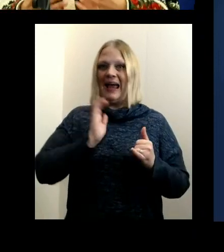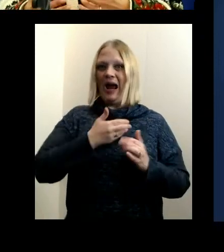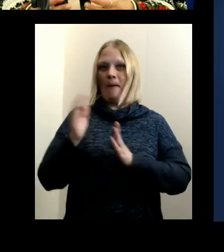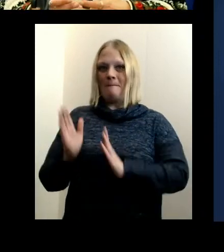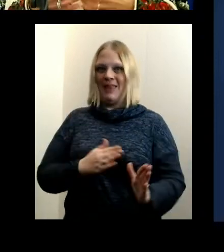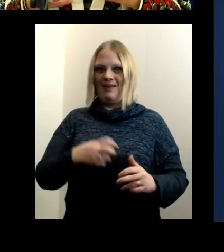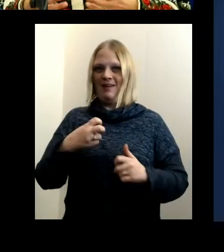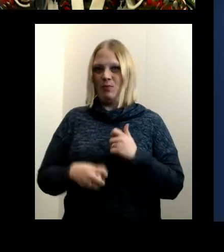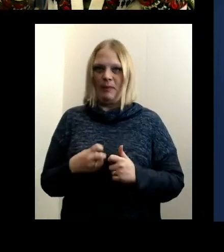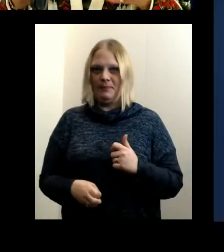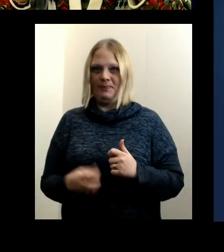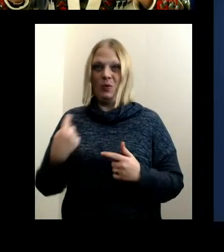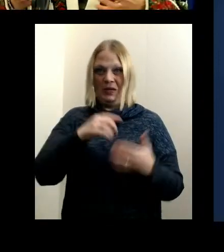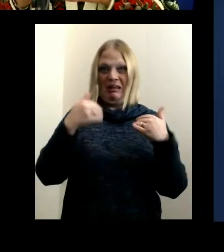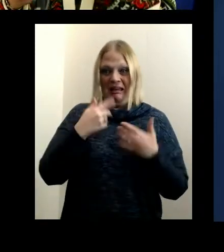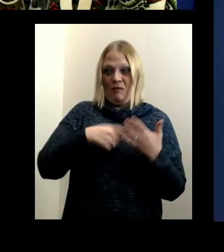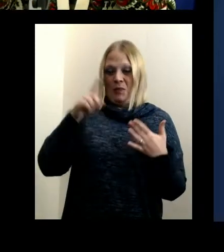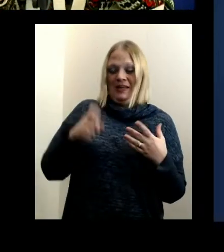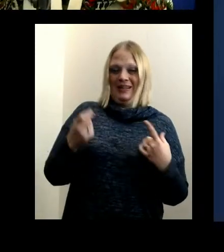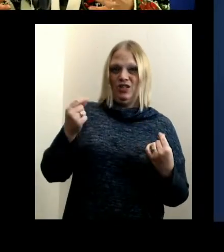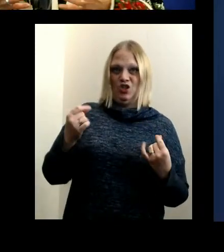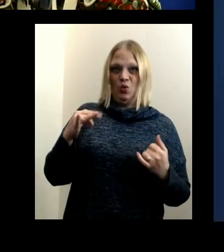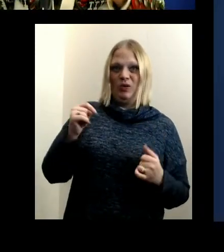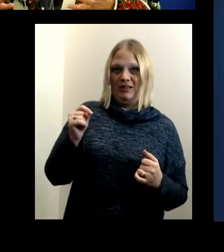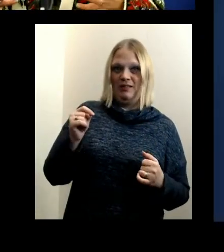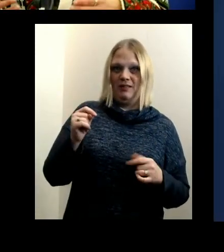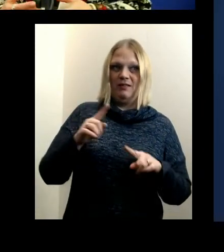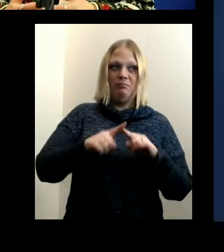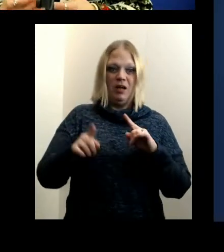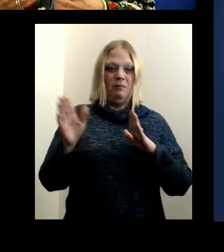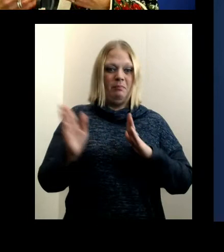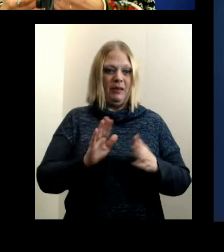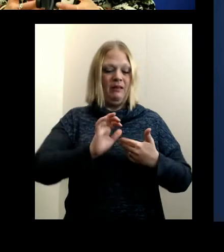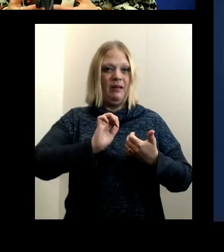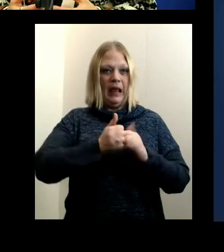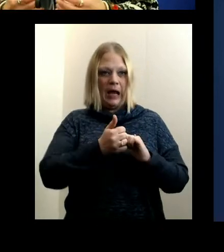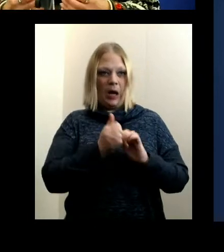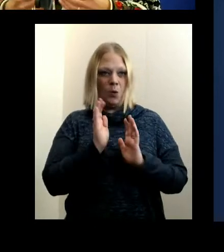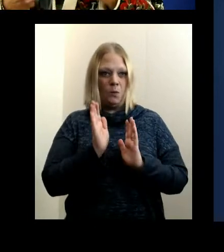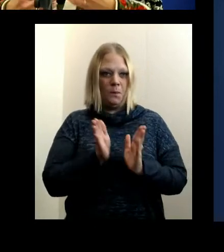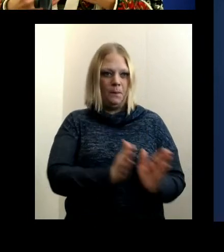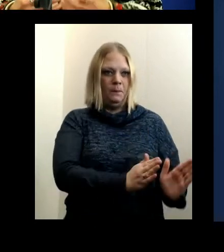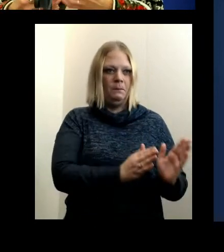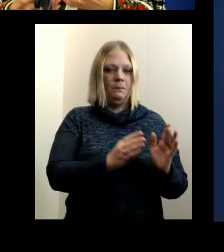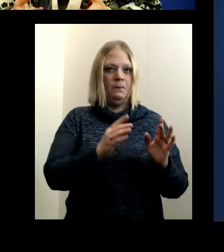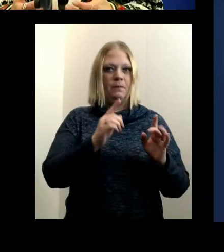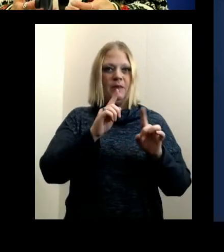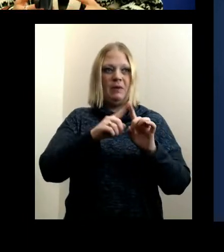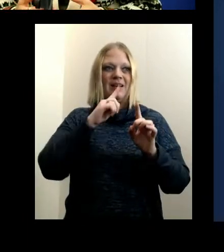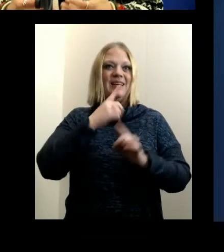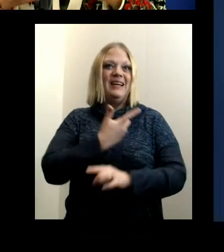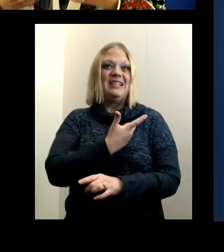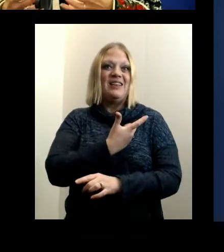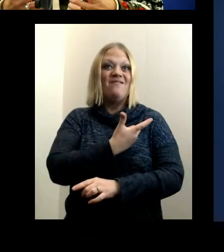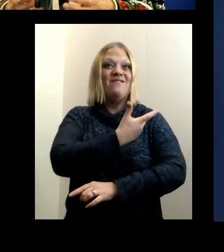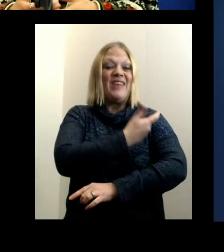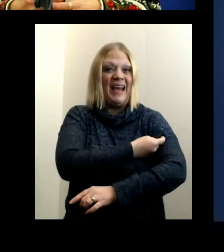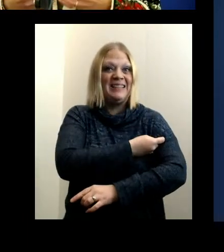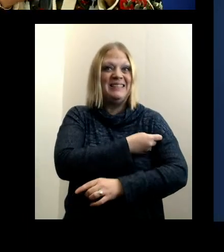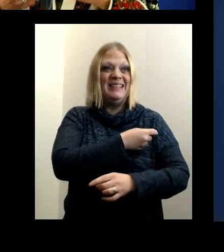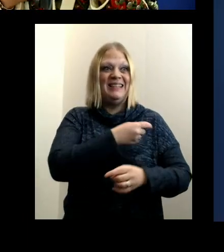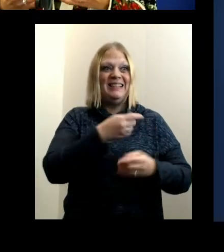have what we need to do it, just in terms of a plan and how to get organized. It's really a vaccine supply chain. As you